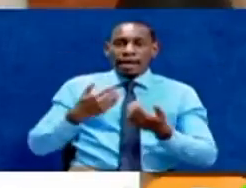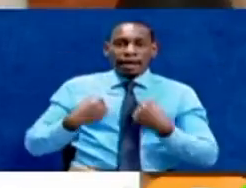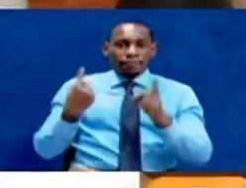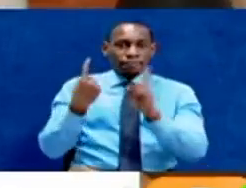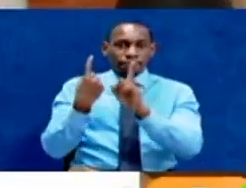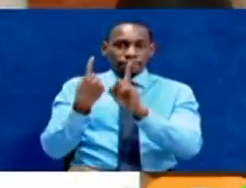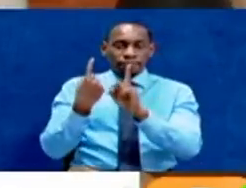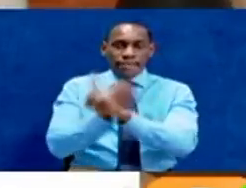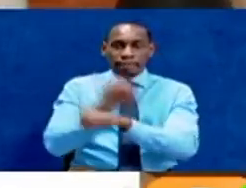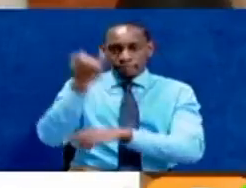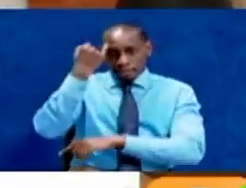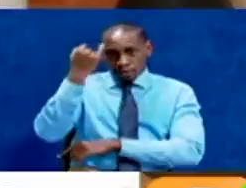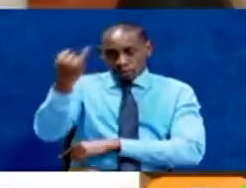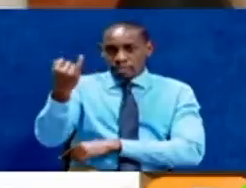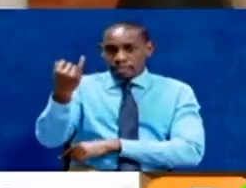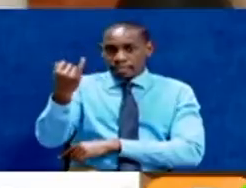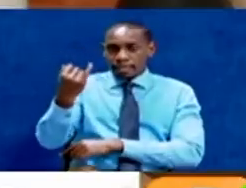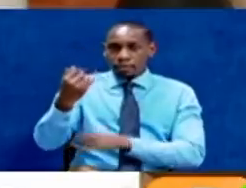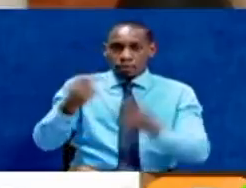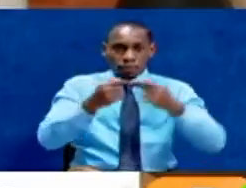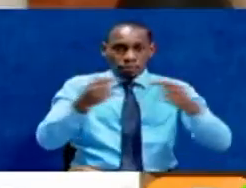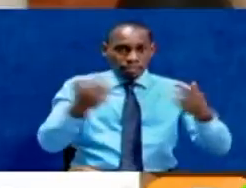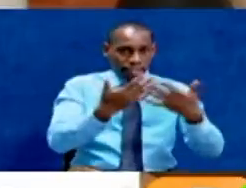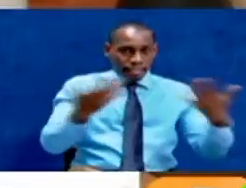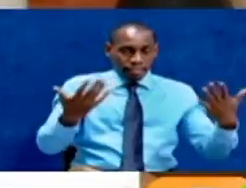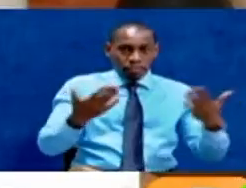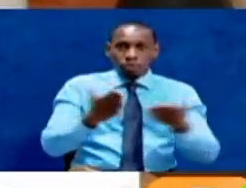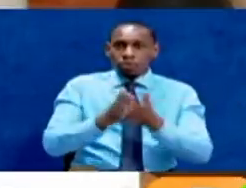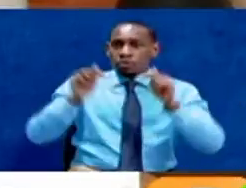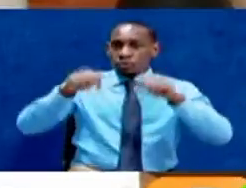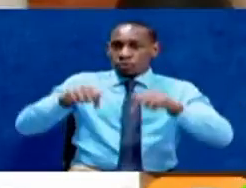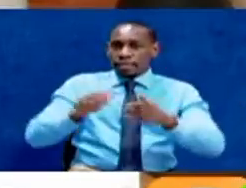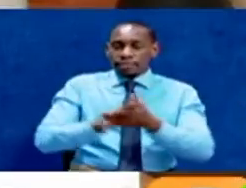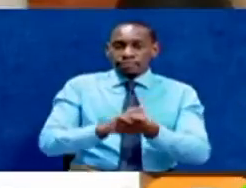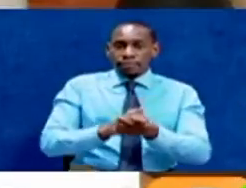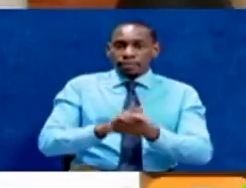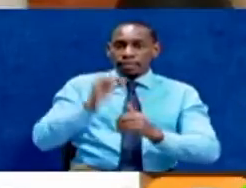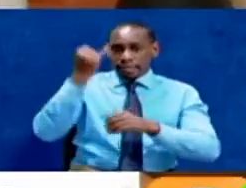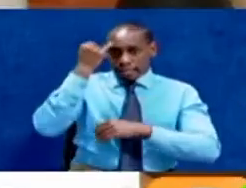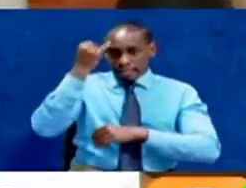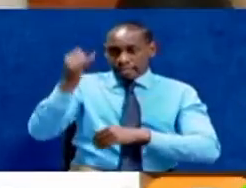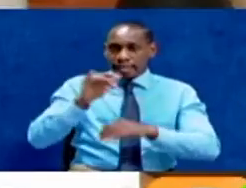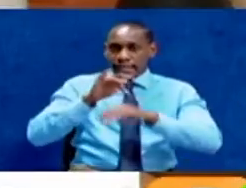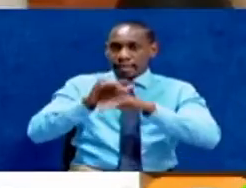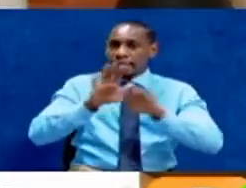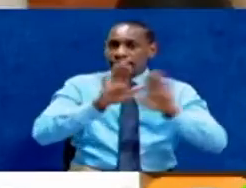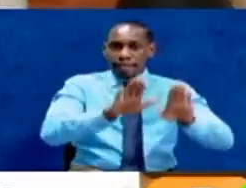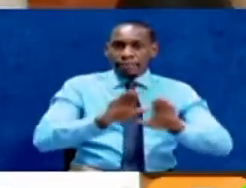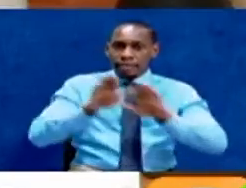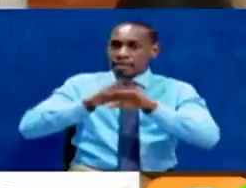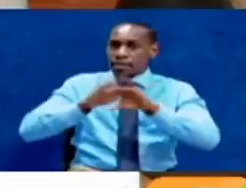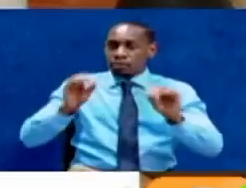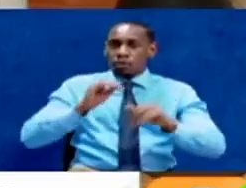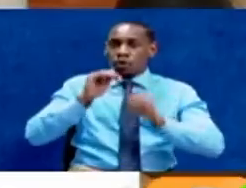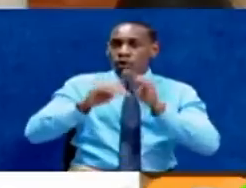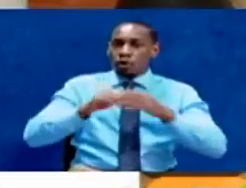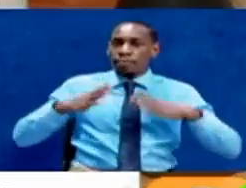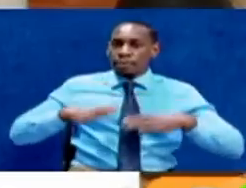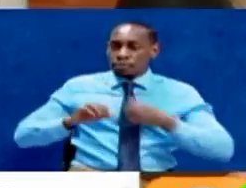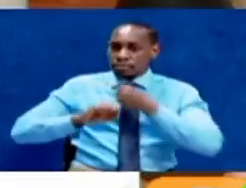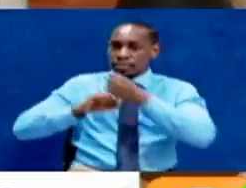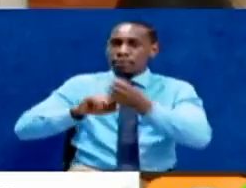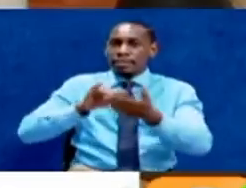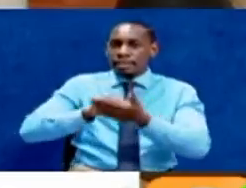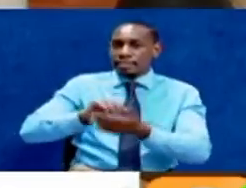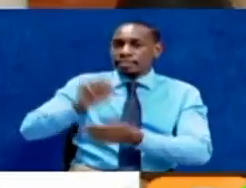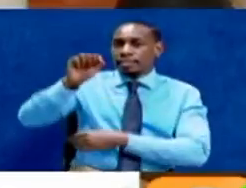from opposing something they don't agree with. Today, it is actually a popular position. Today, the whole idea of premature campaigns, everybody's on this side arguing that,